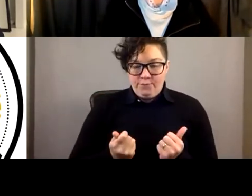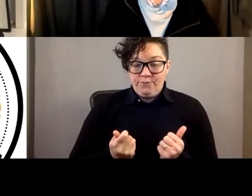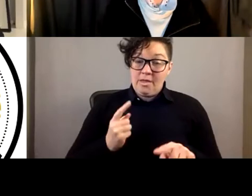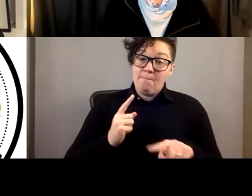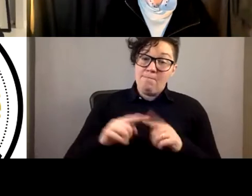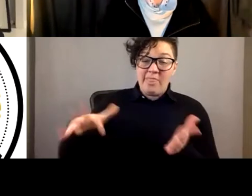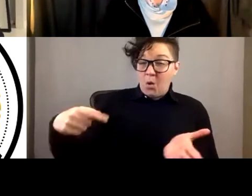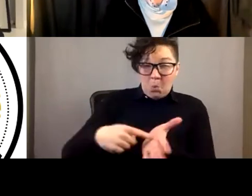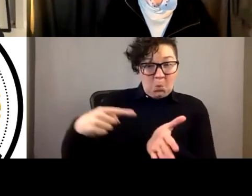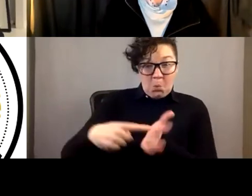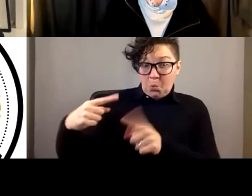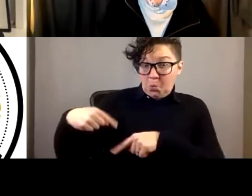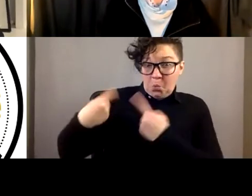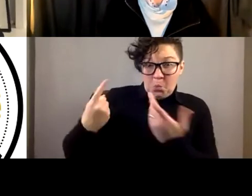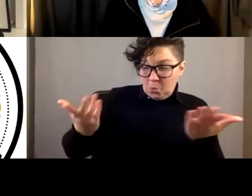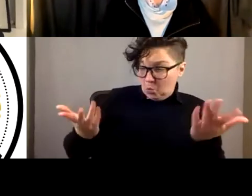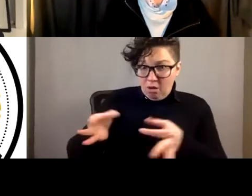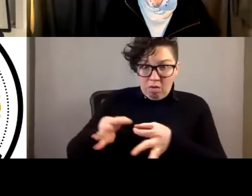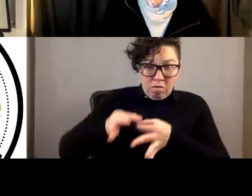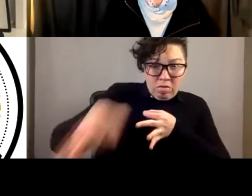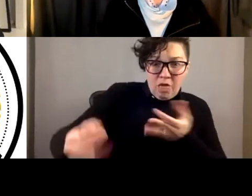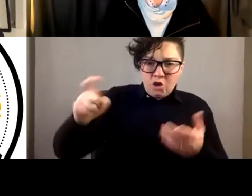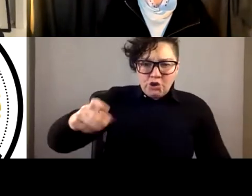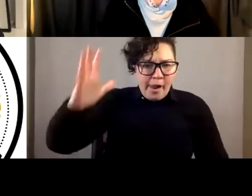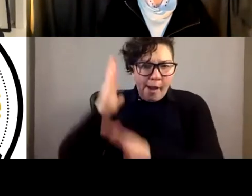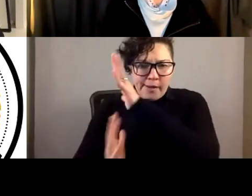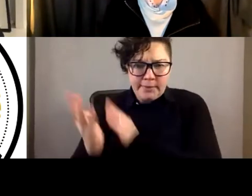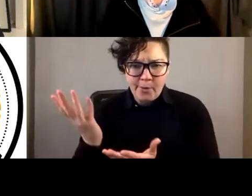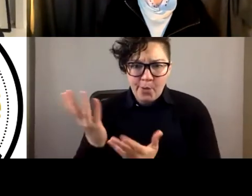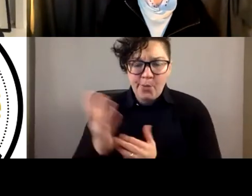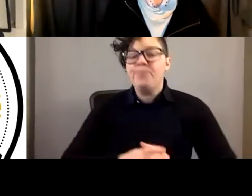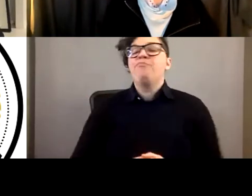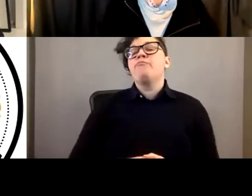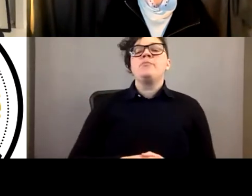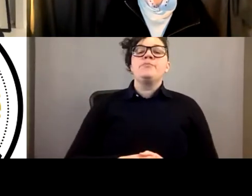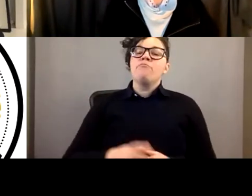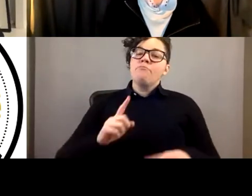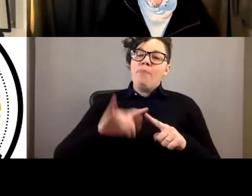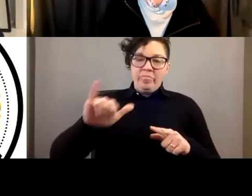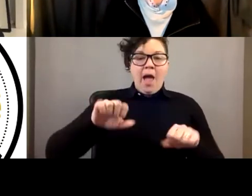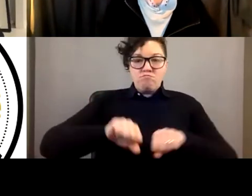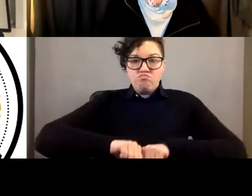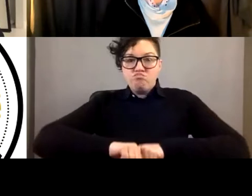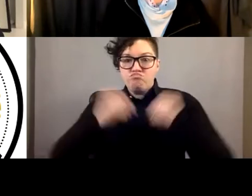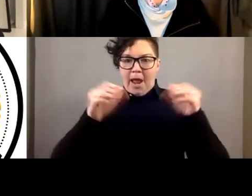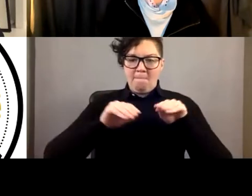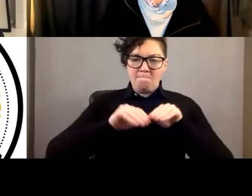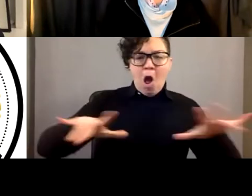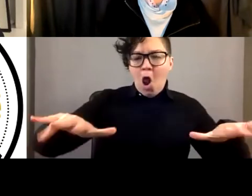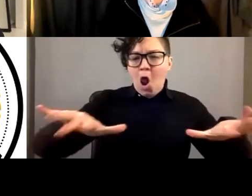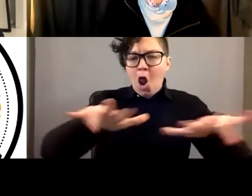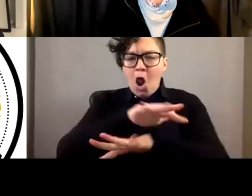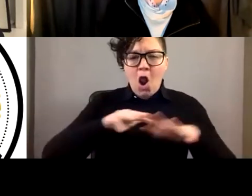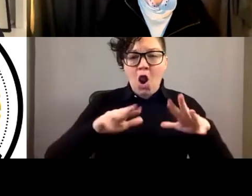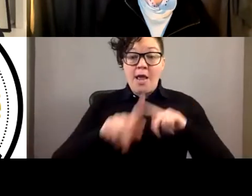overdue. And yet, breaking this chain of amplification, particularly from the big mainstream social media platforms to traditional